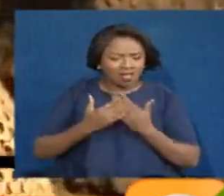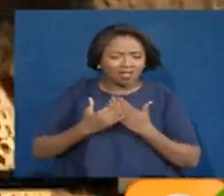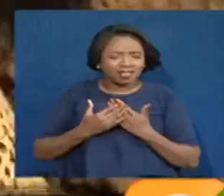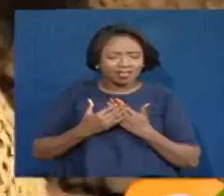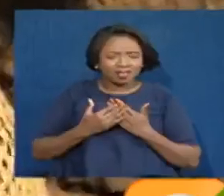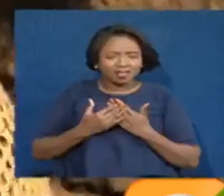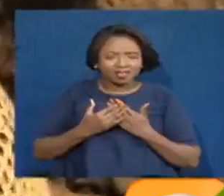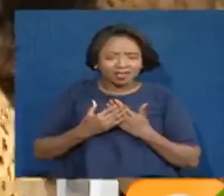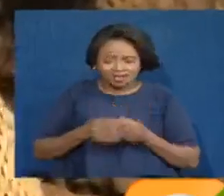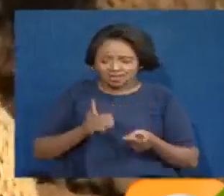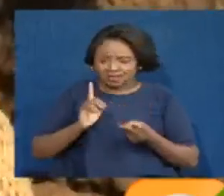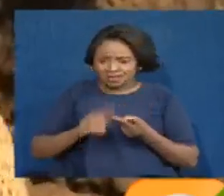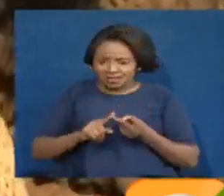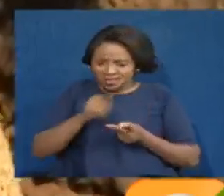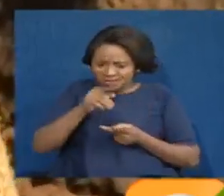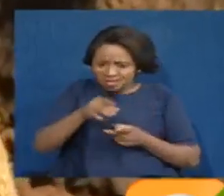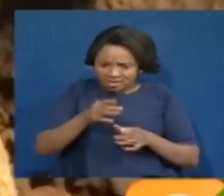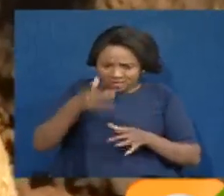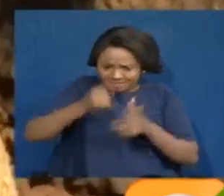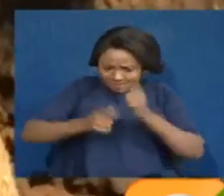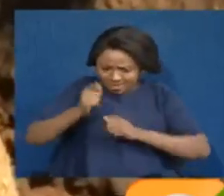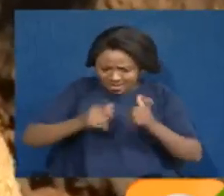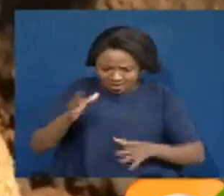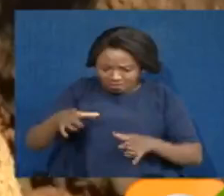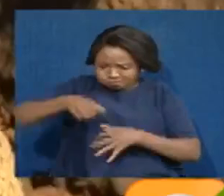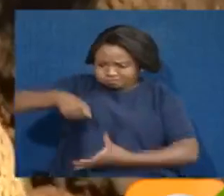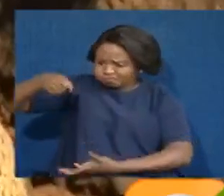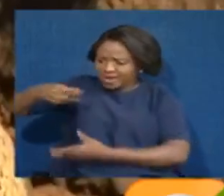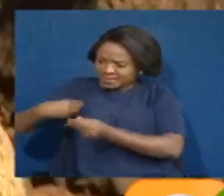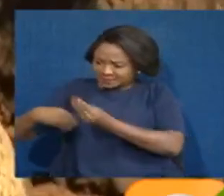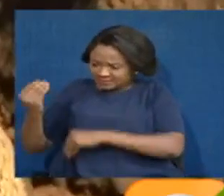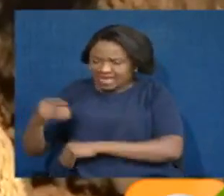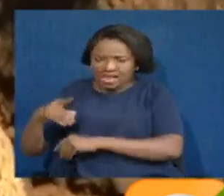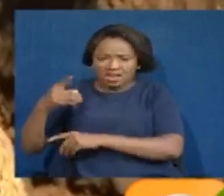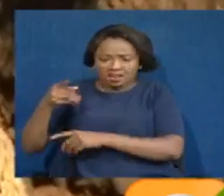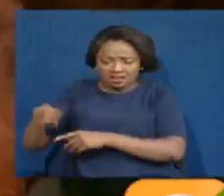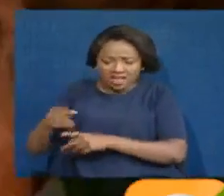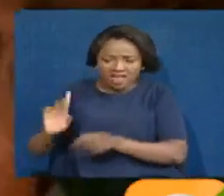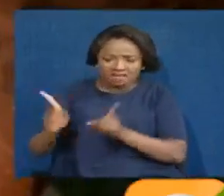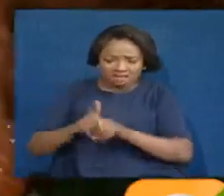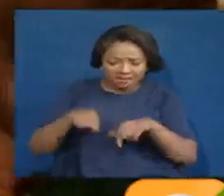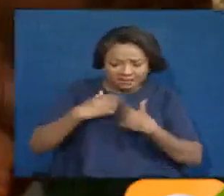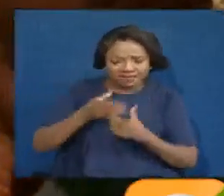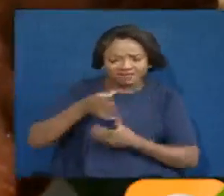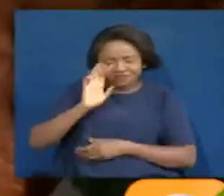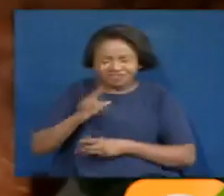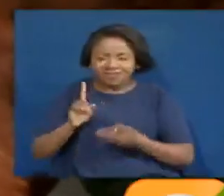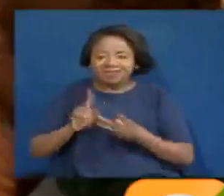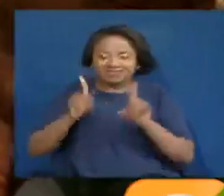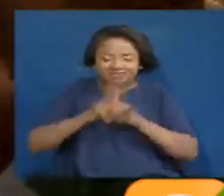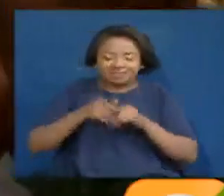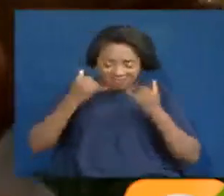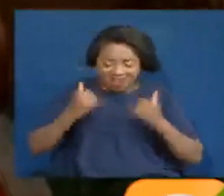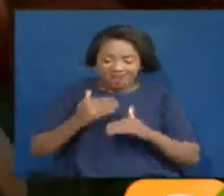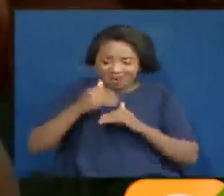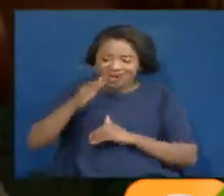shule. Haya, nimeanza sasa, nataka nichenge nyumba. Na mimi nataka leo ngombe ingine tena.